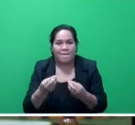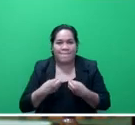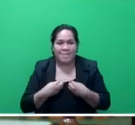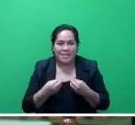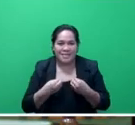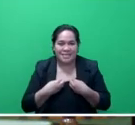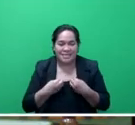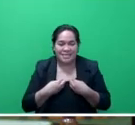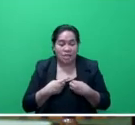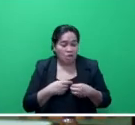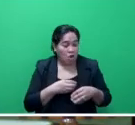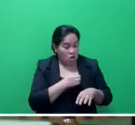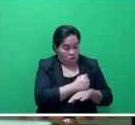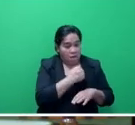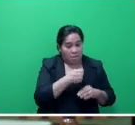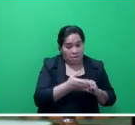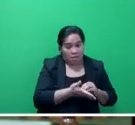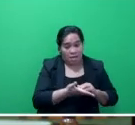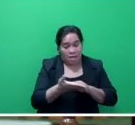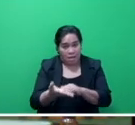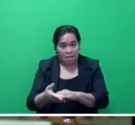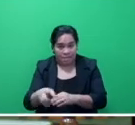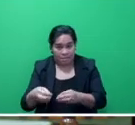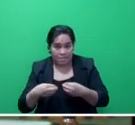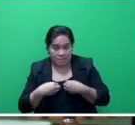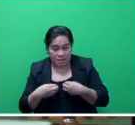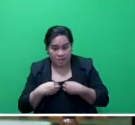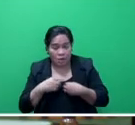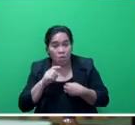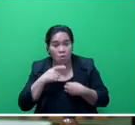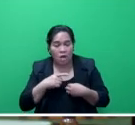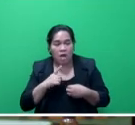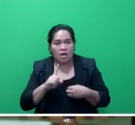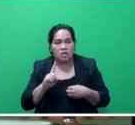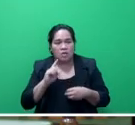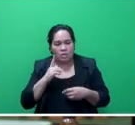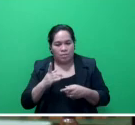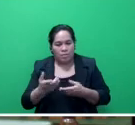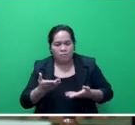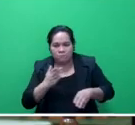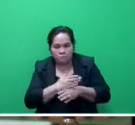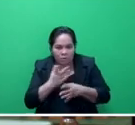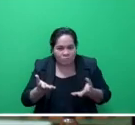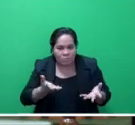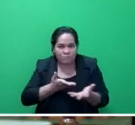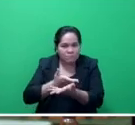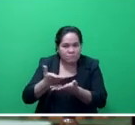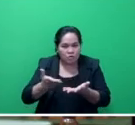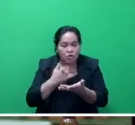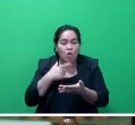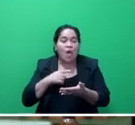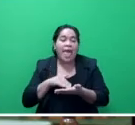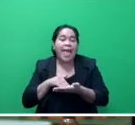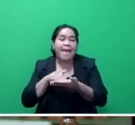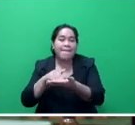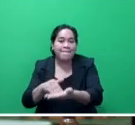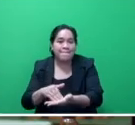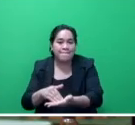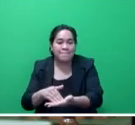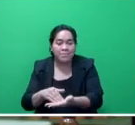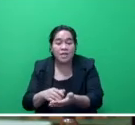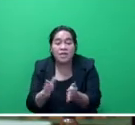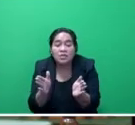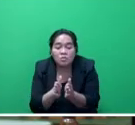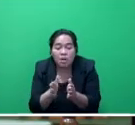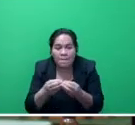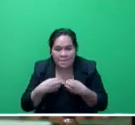Business Assistance Fiji grant, Mr. Speaker, sir, will be a conglomeration of all these organizations that will help these small businesses to draw